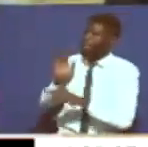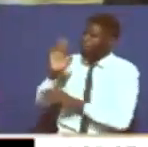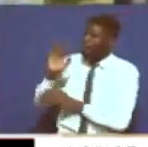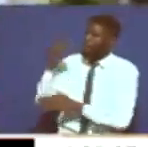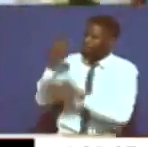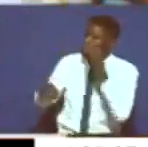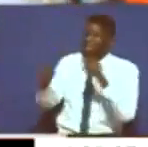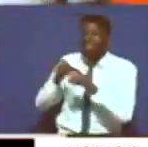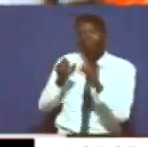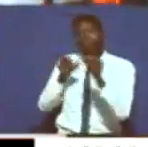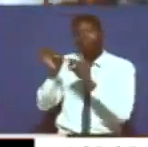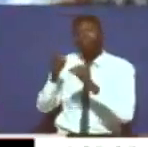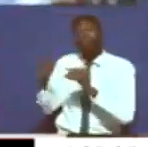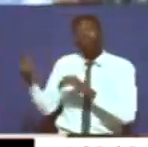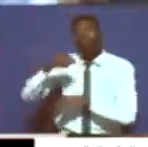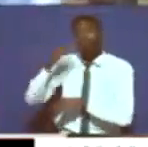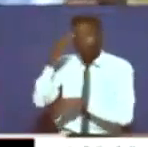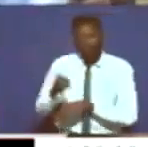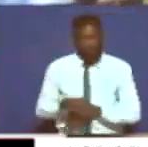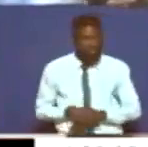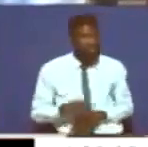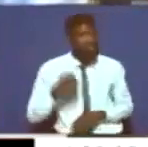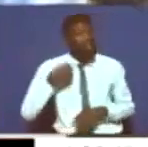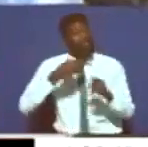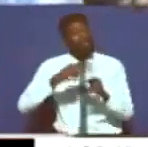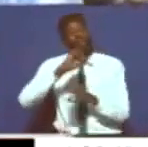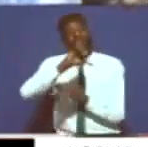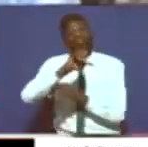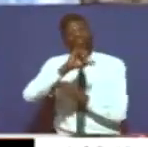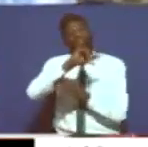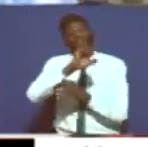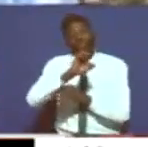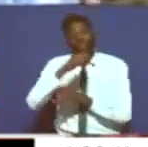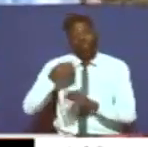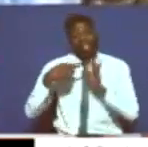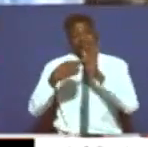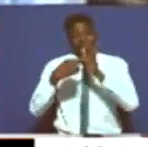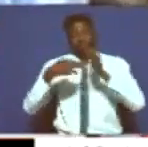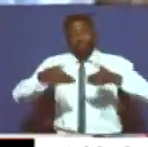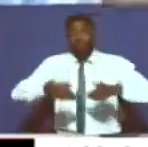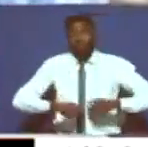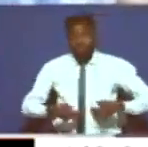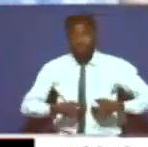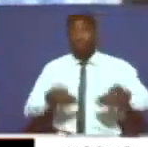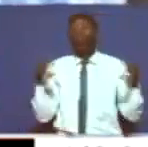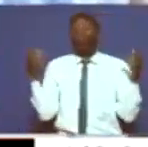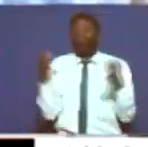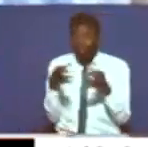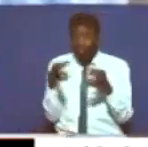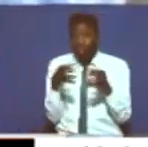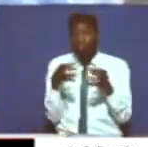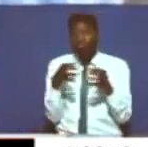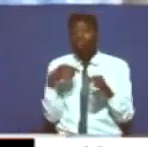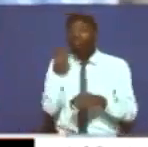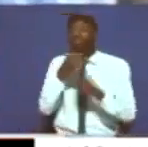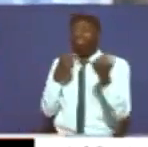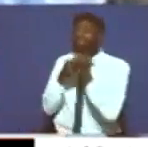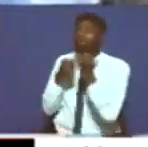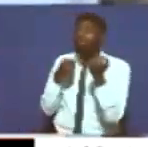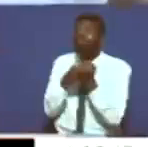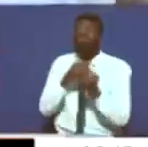here. My name is Jay Sharma. I am here to represent the young captains, the young generation that is supporting Baba